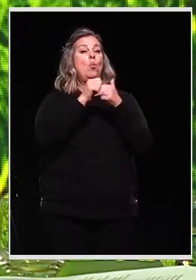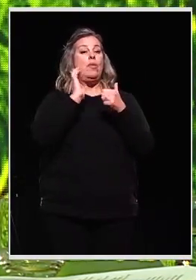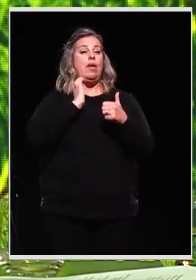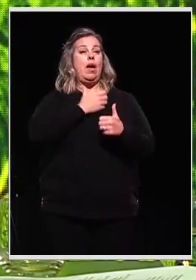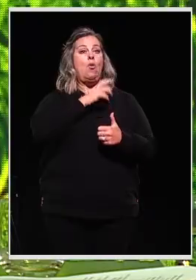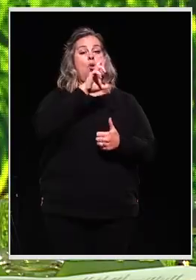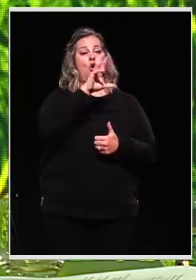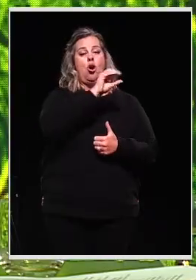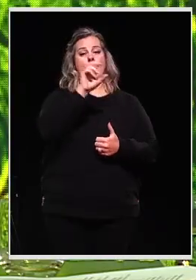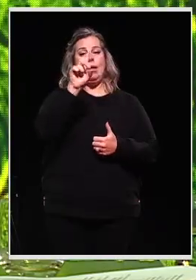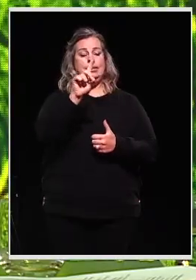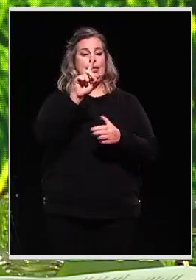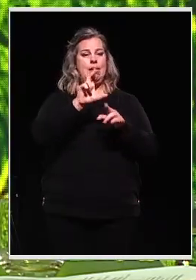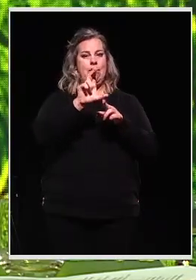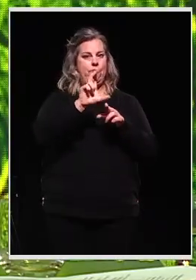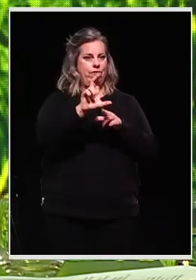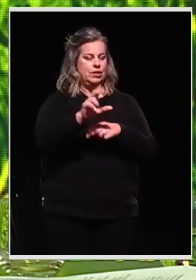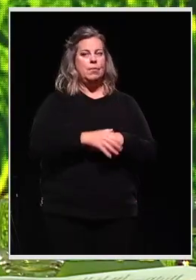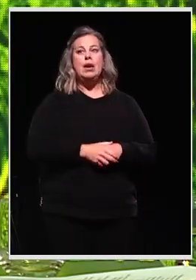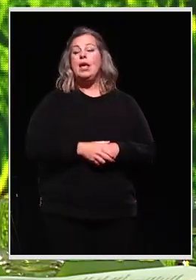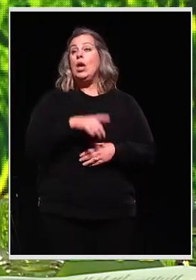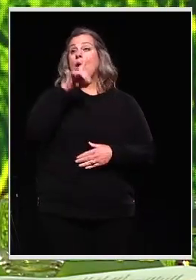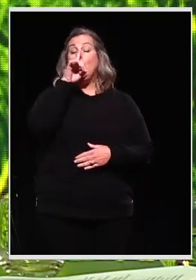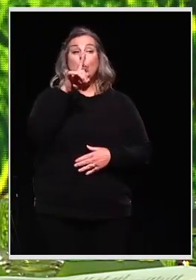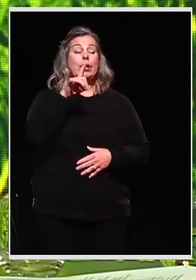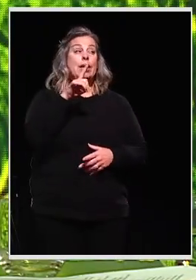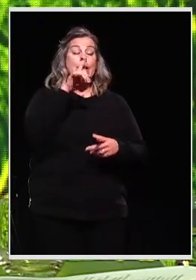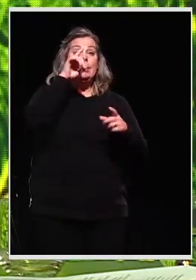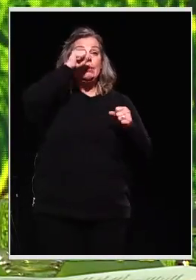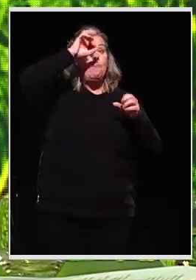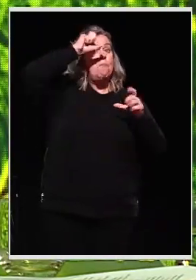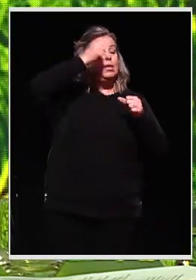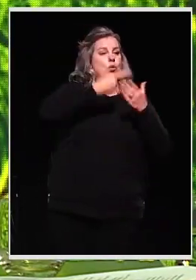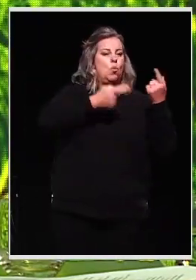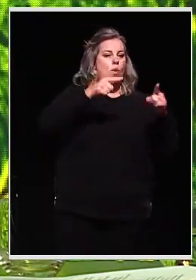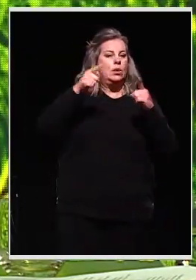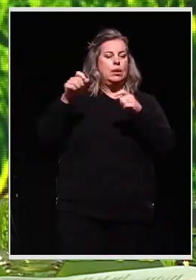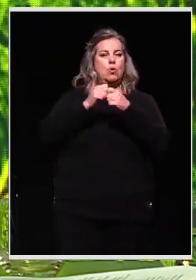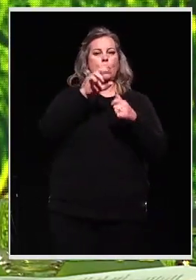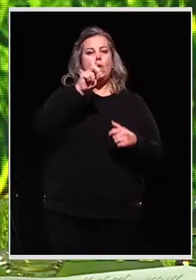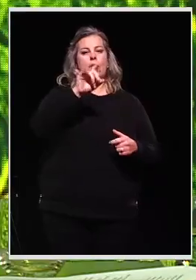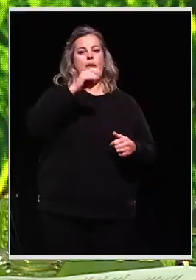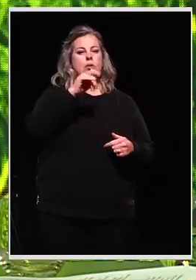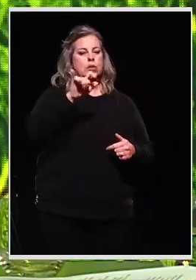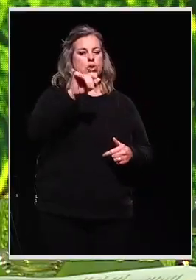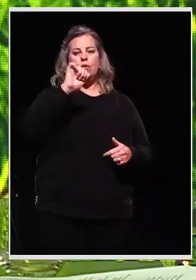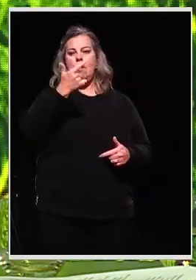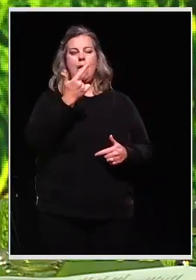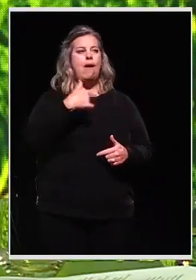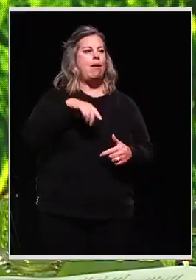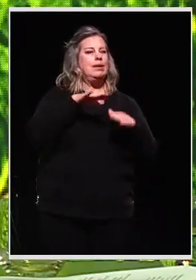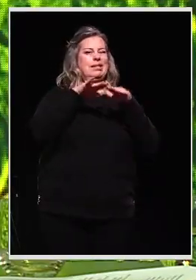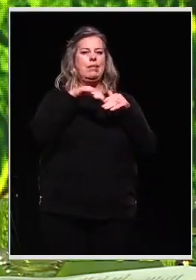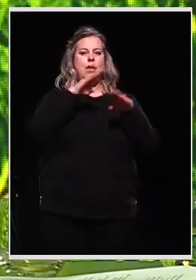government into agriculture at a time in which it is amazing what's happening with digital ag, new crop varietals, synthetic